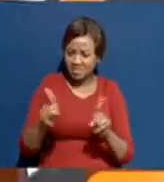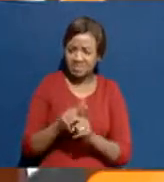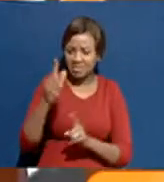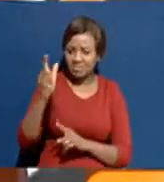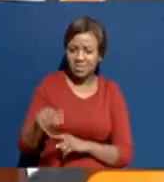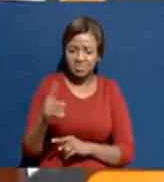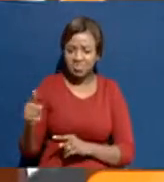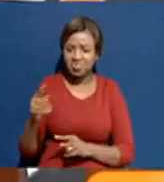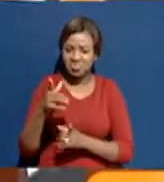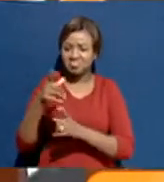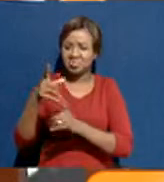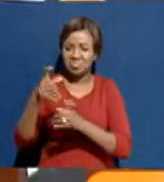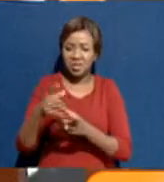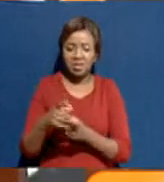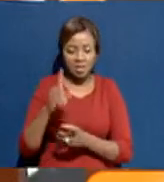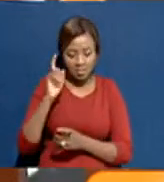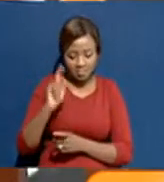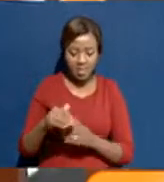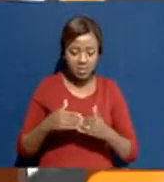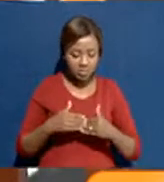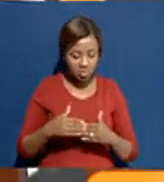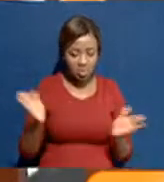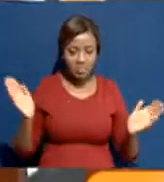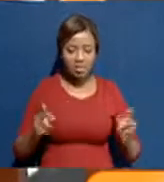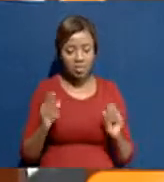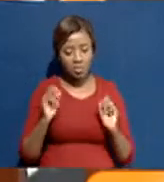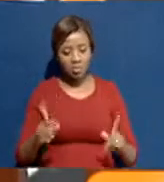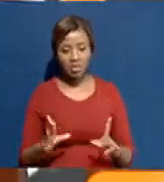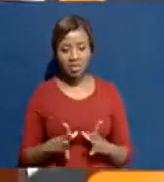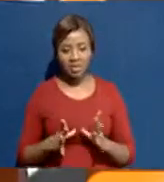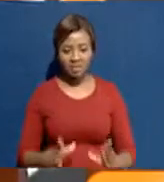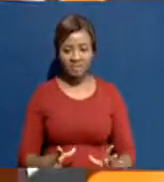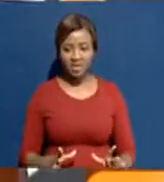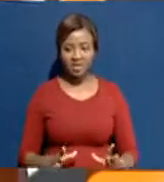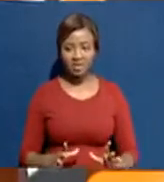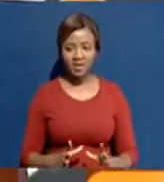The same person. Yeah. So it has to come round. Yeah. So he told me, yes, but I agree with you.